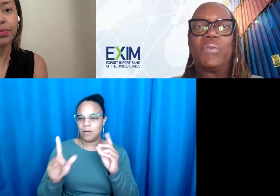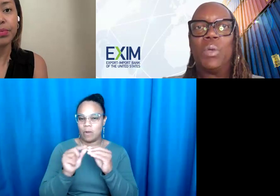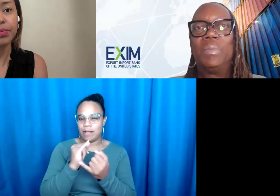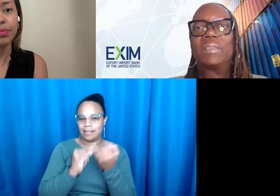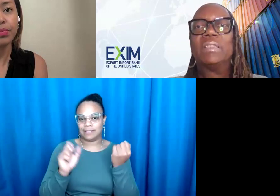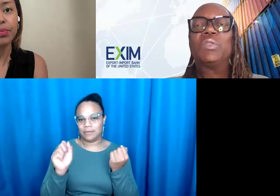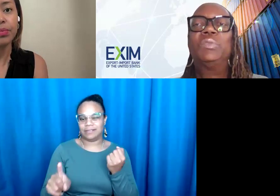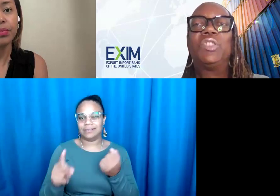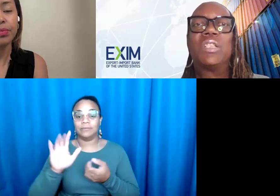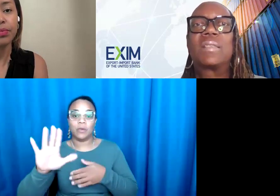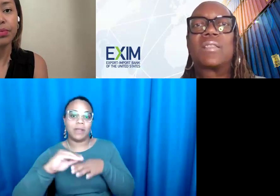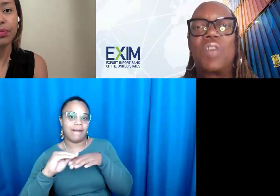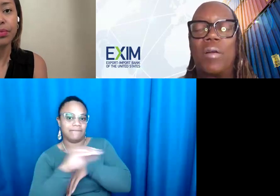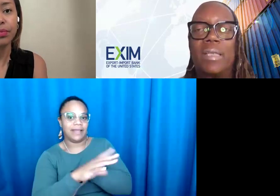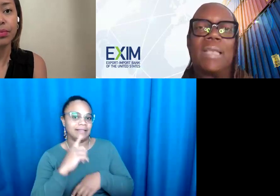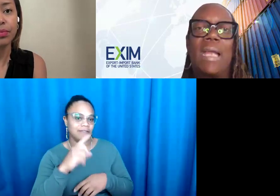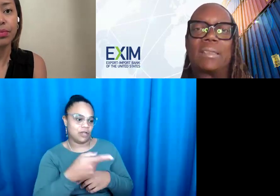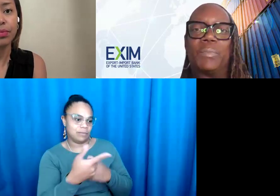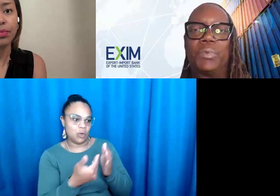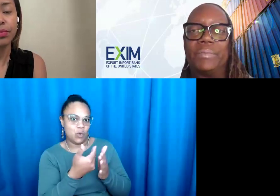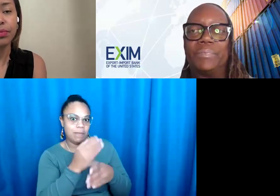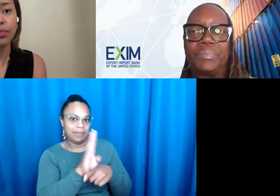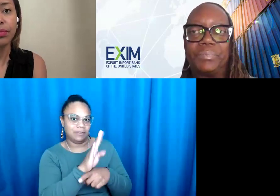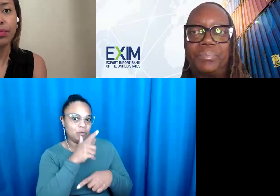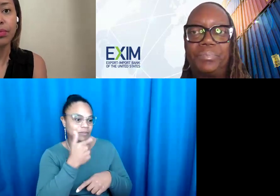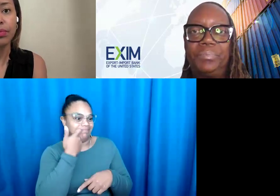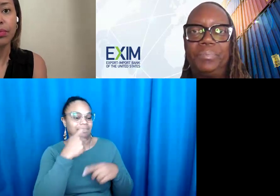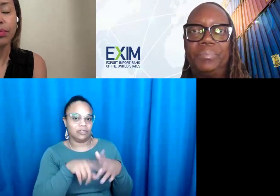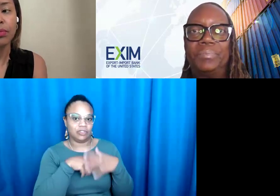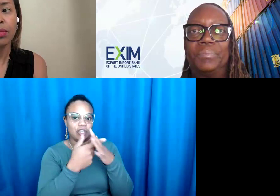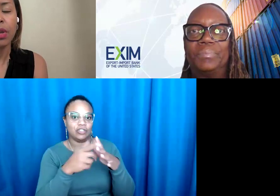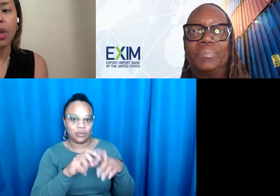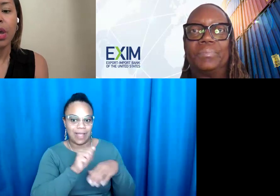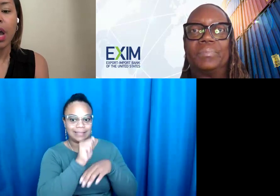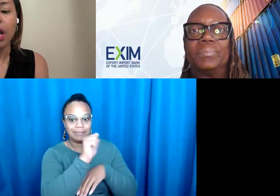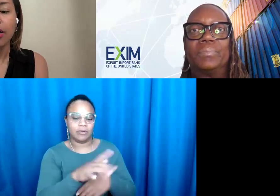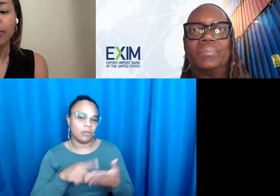you give for a business who's just starting to export?